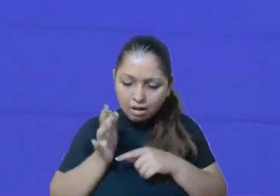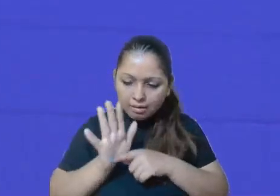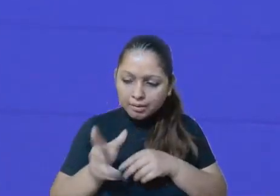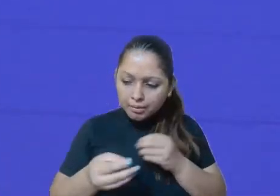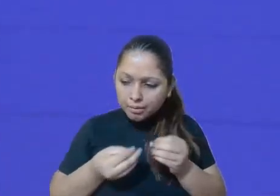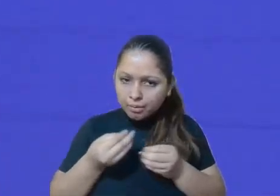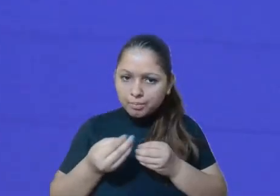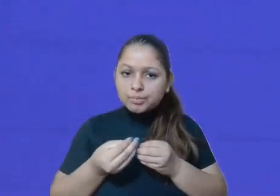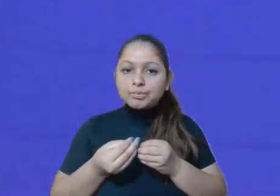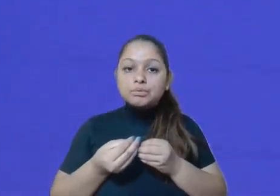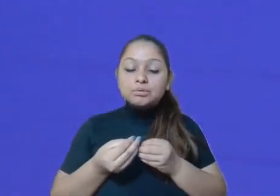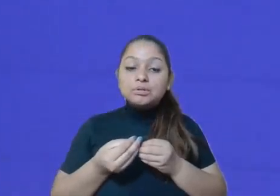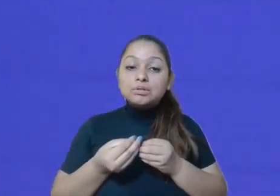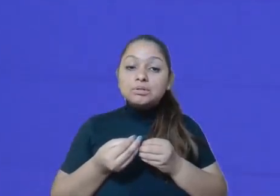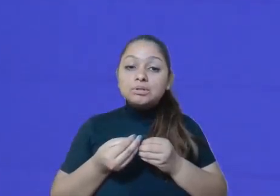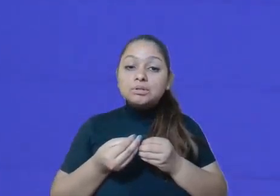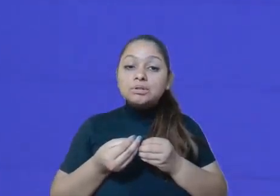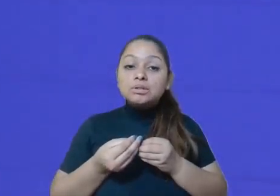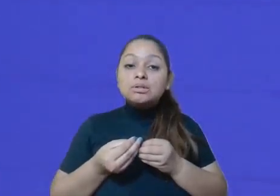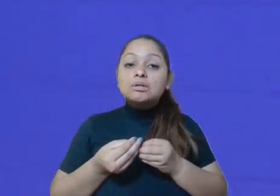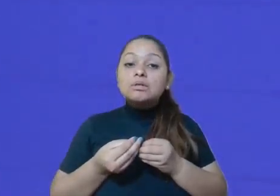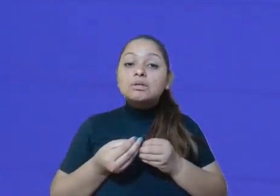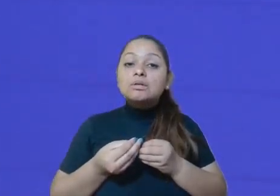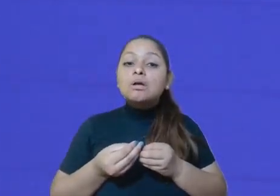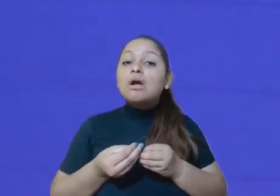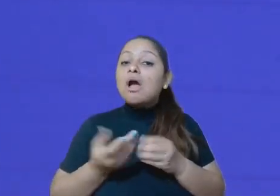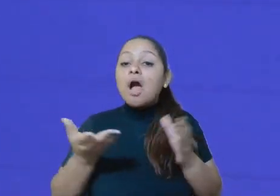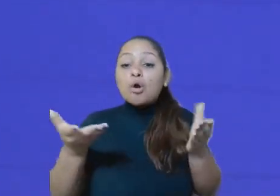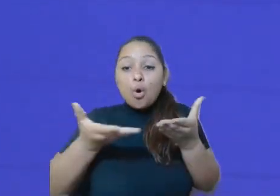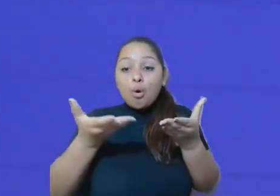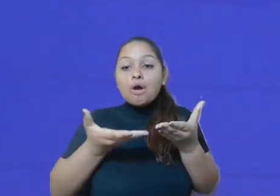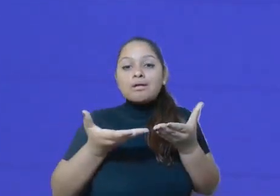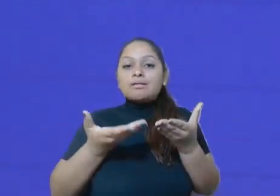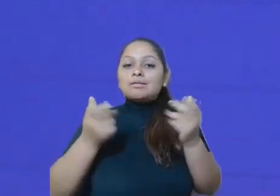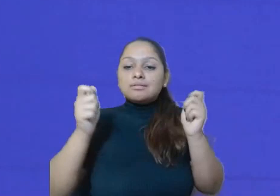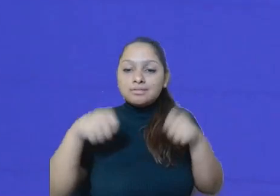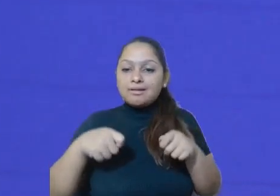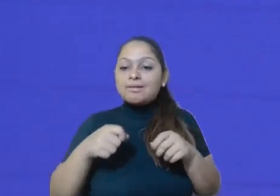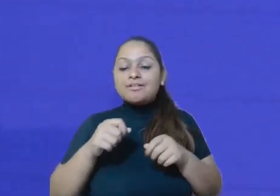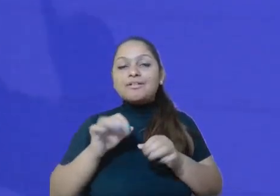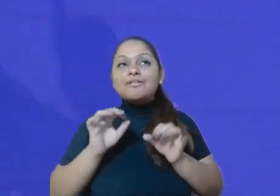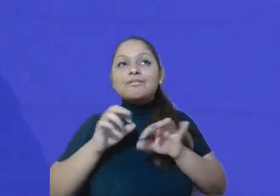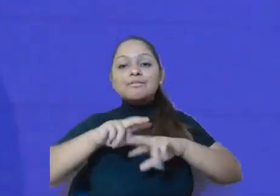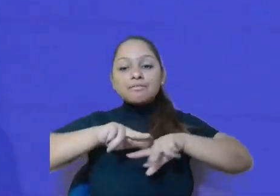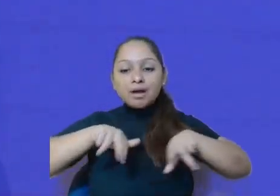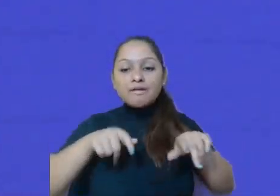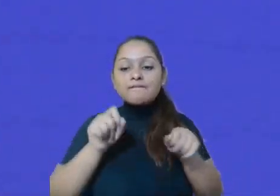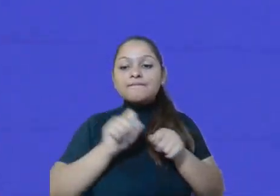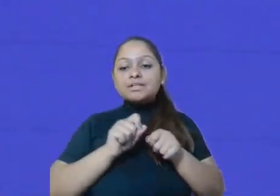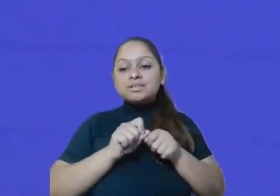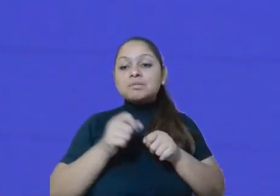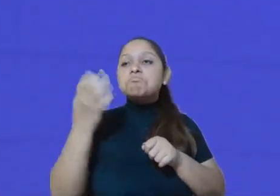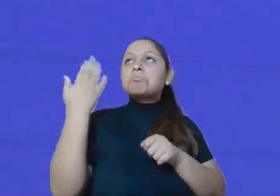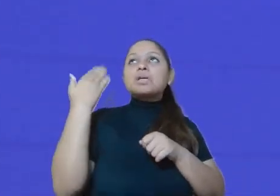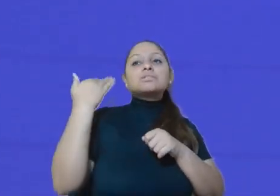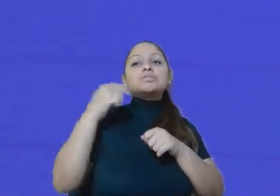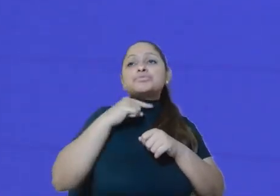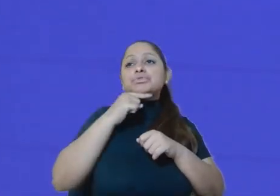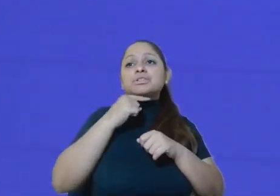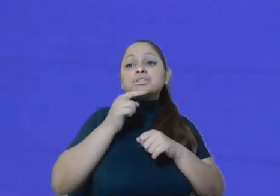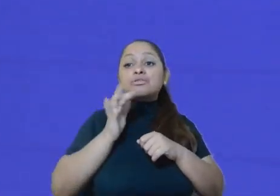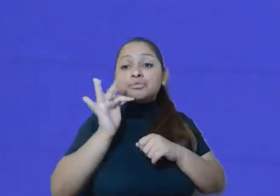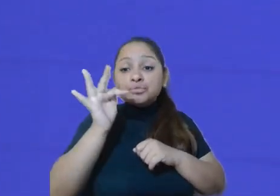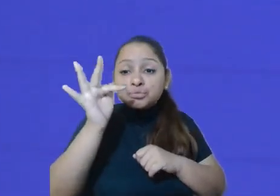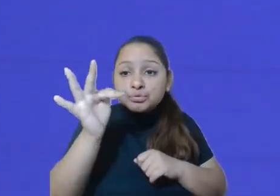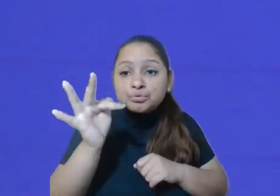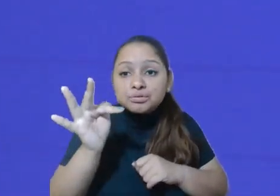what is our power of power. It's the now. Now we can do something. When we talk about what I'm going to